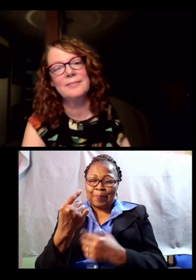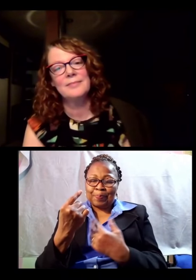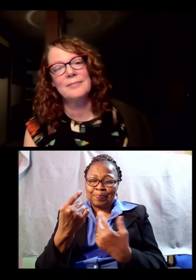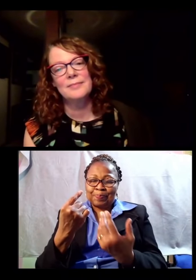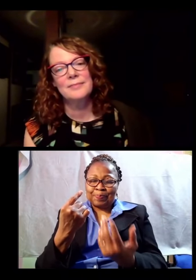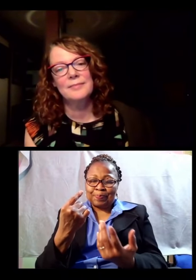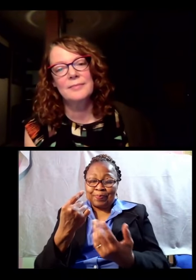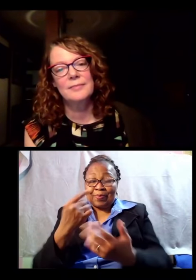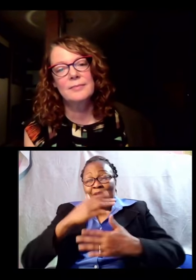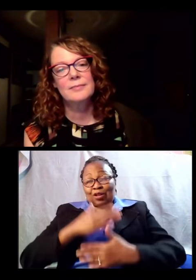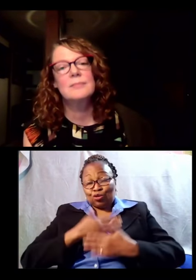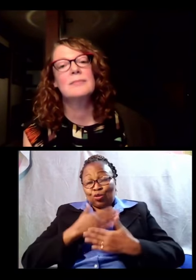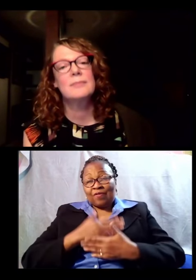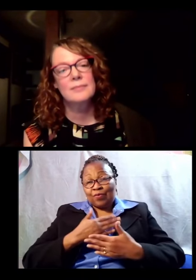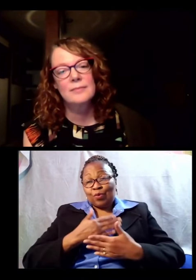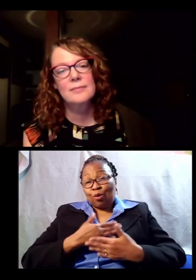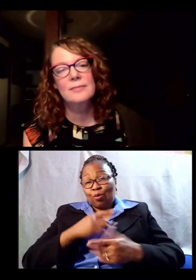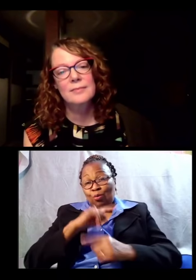joyful to remember.